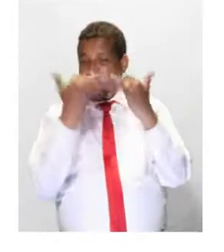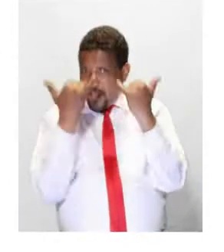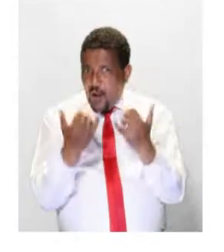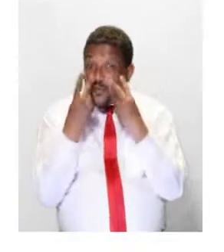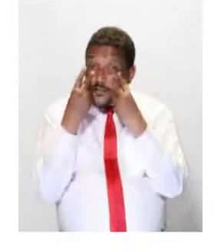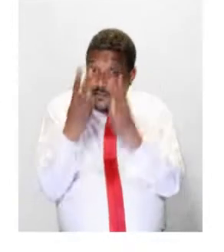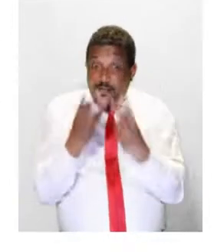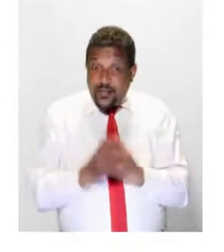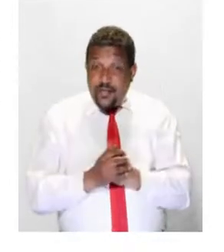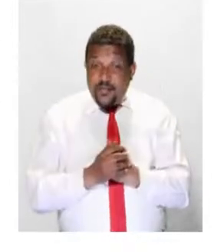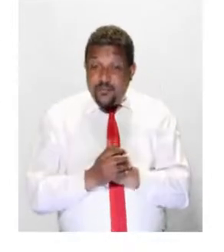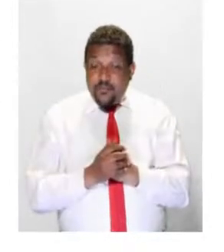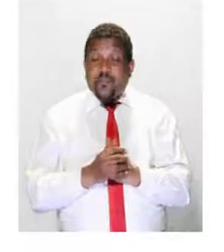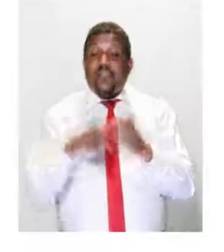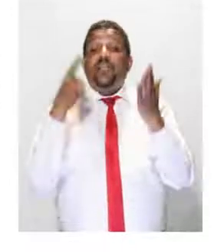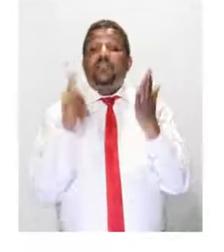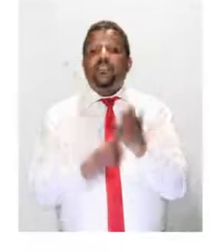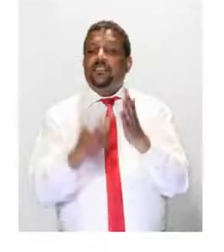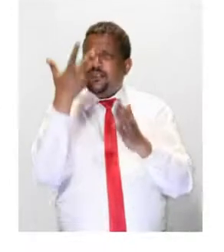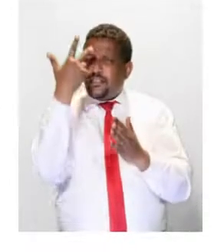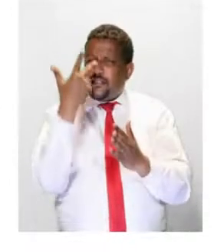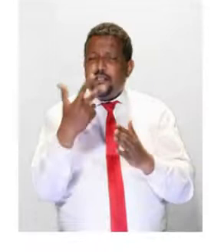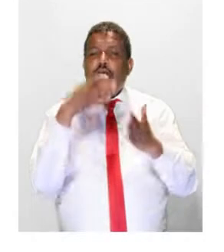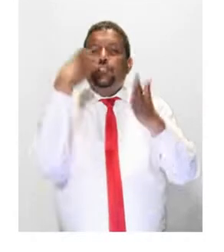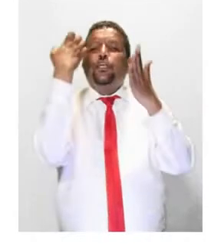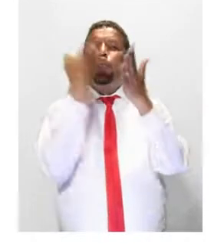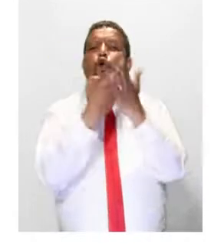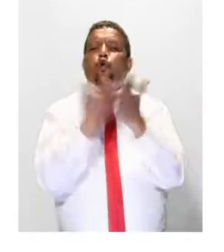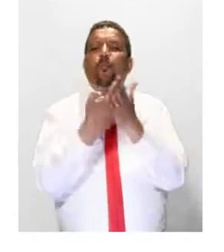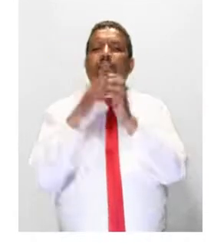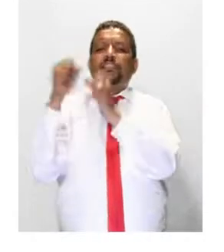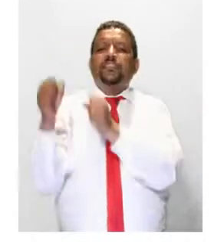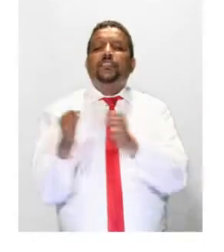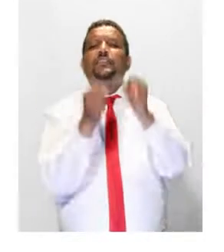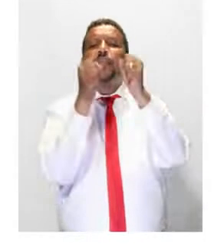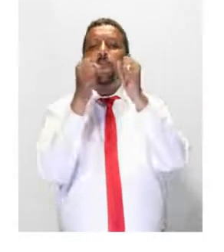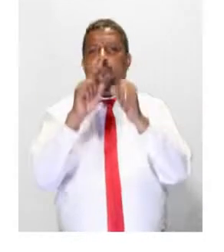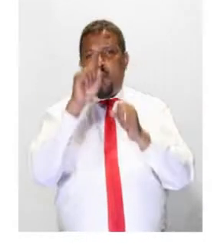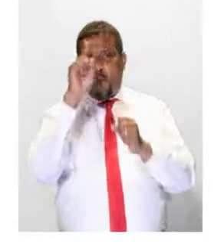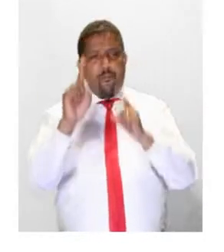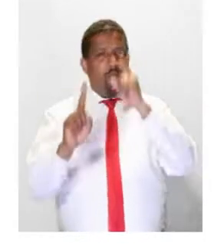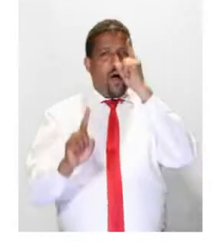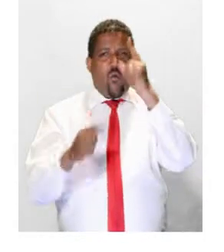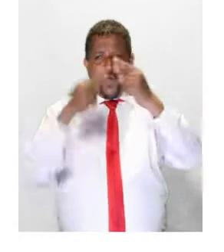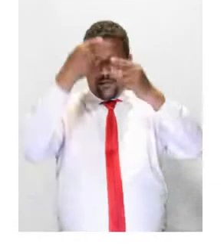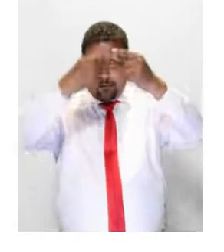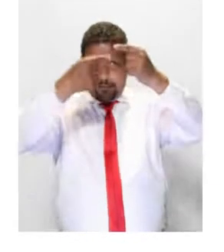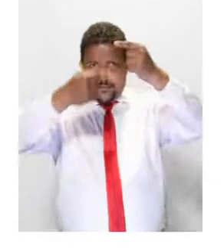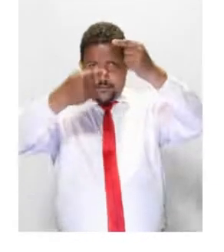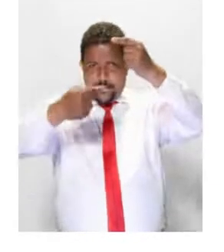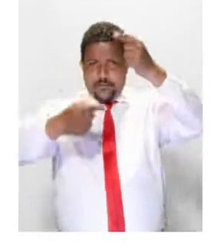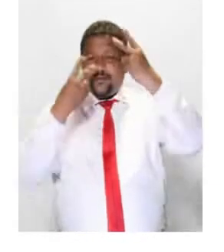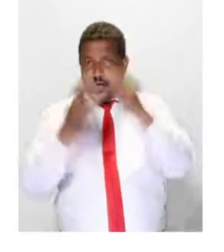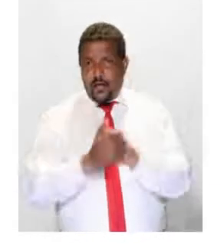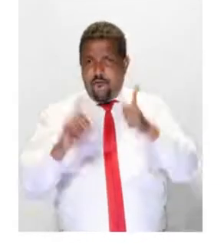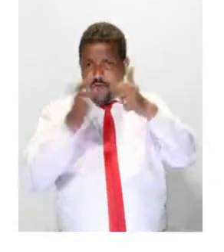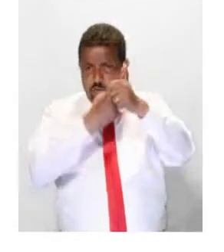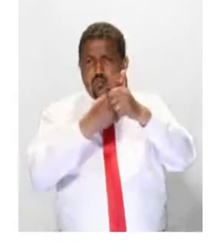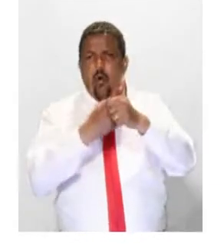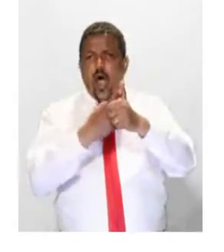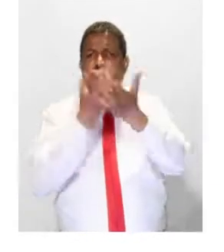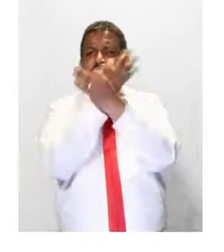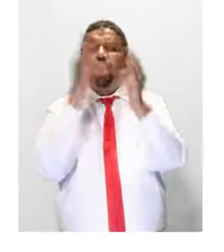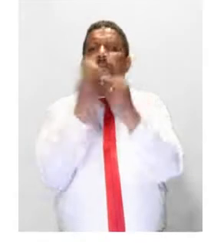let's see these three economic systems one by one in detail. The first one is the